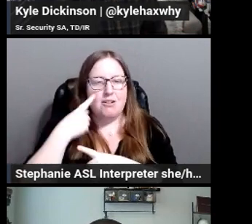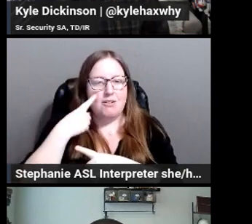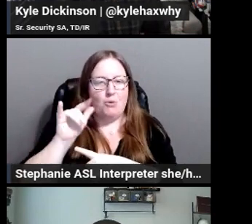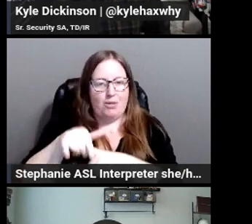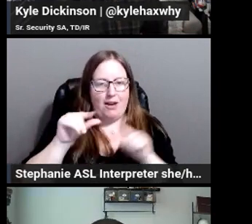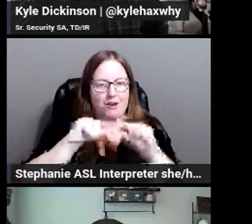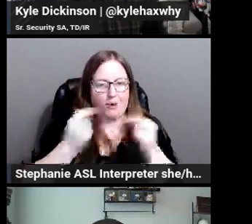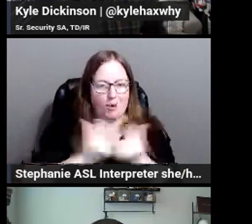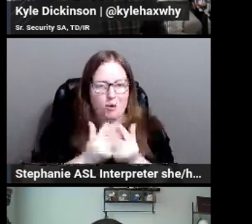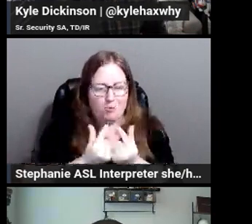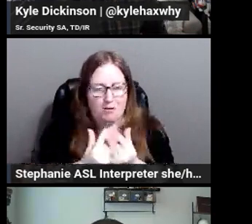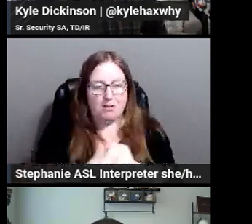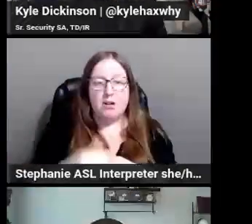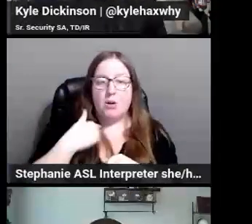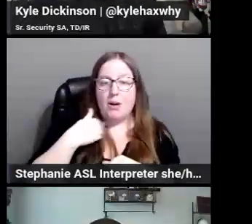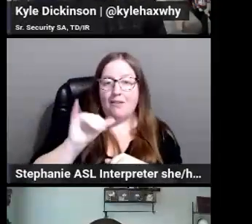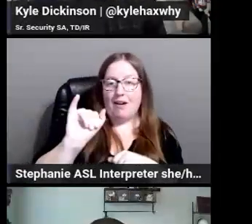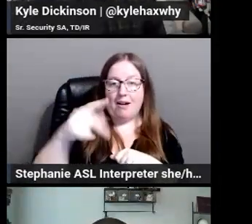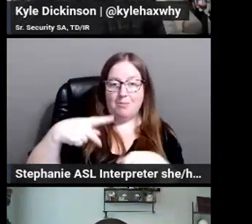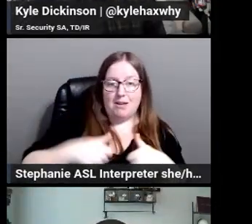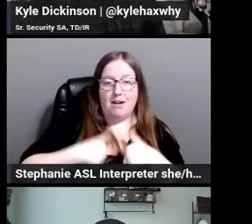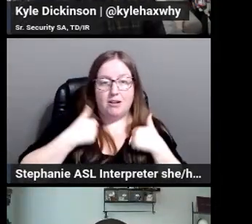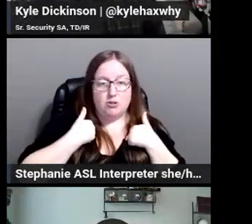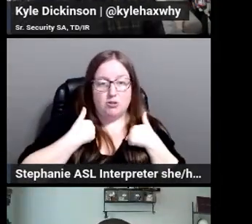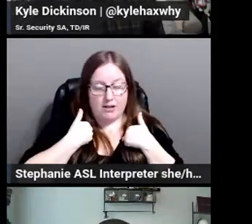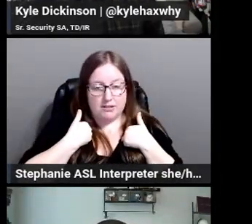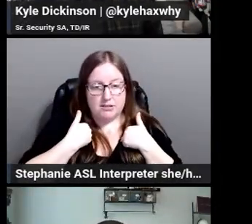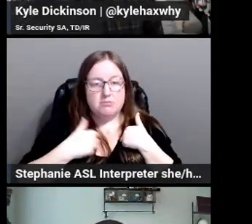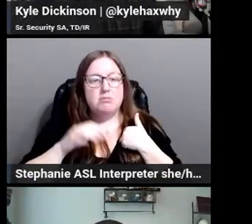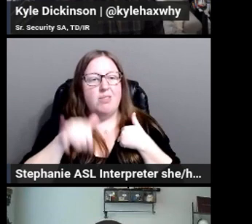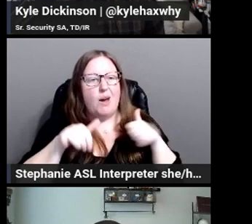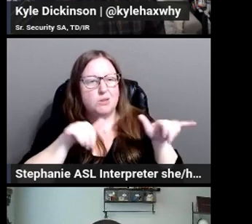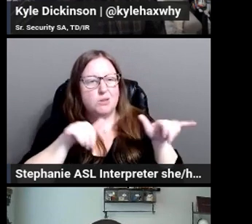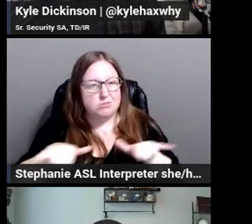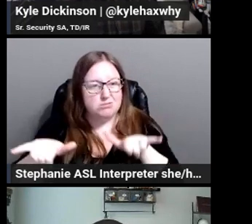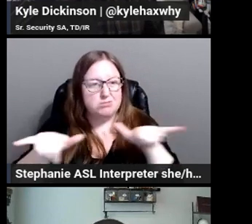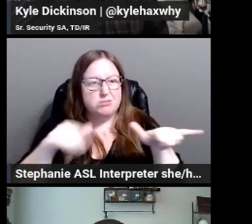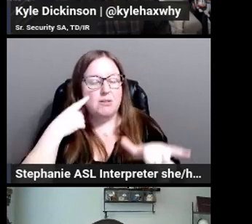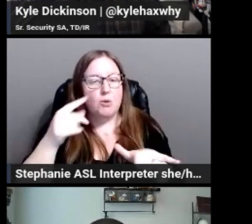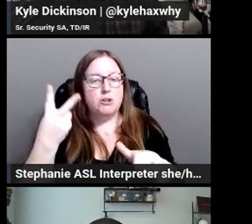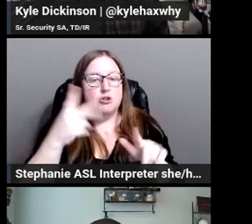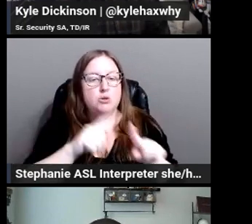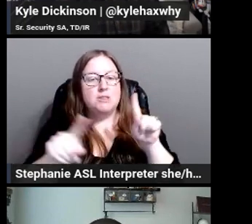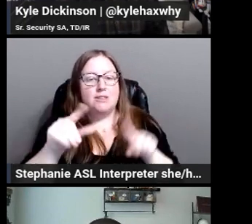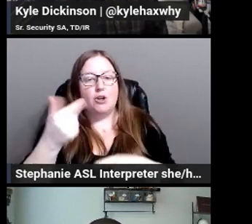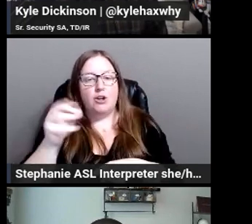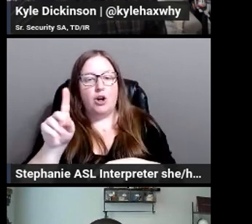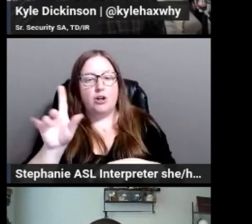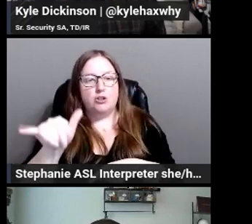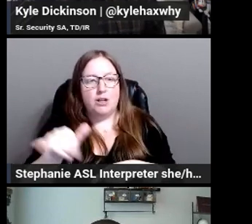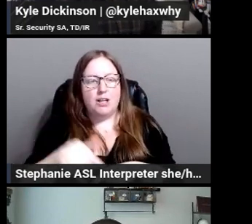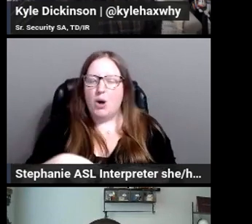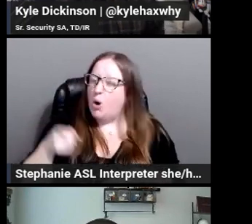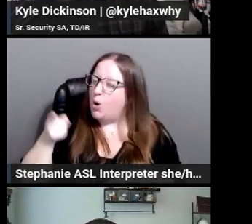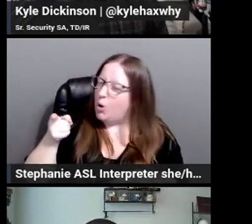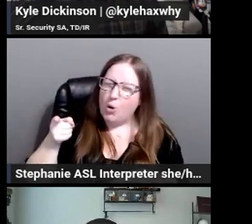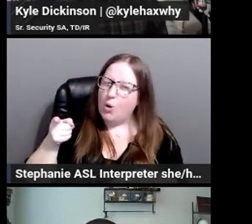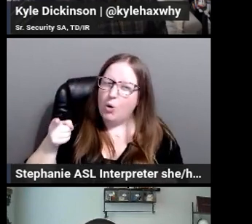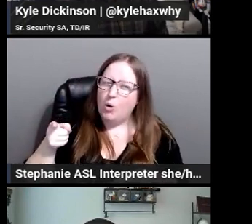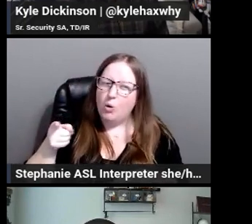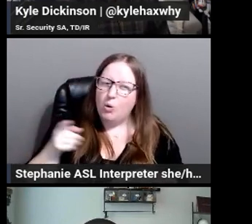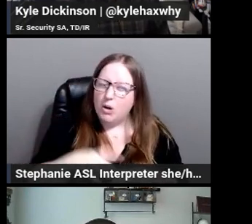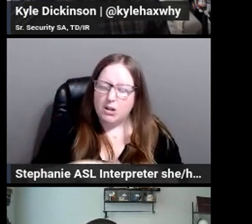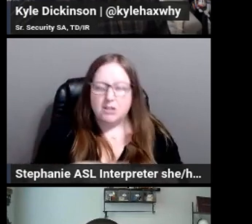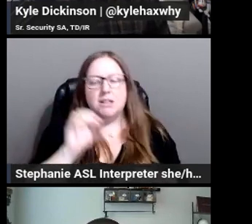right? So like there's this IP address that was common to two different guard duty findings. That rascal. Yeah.